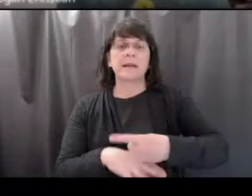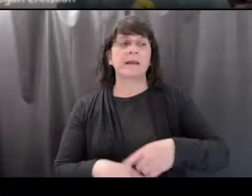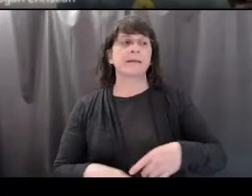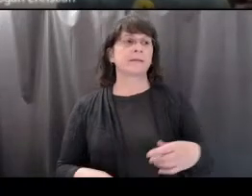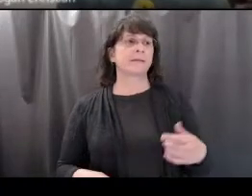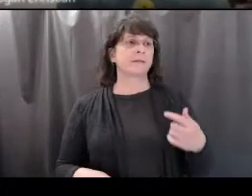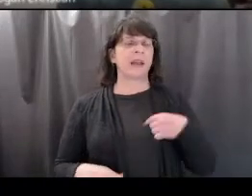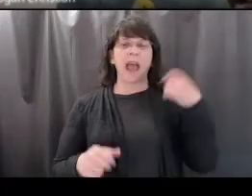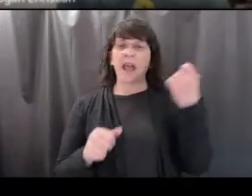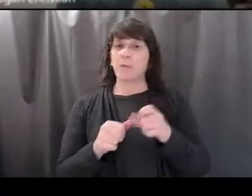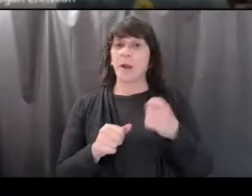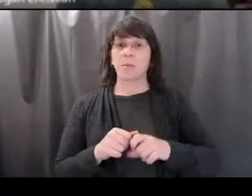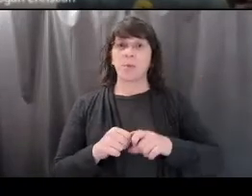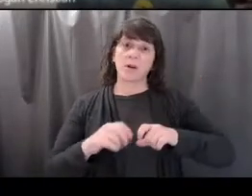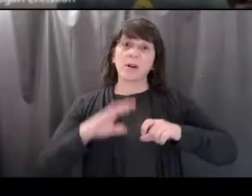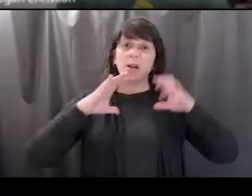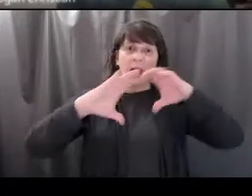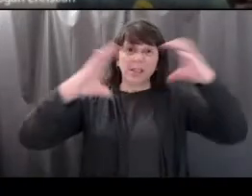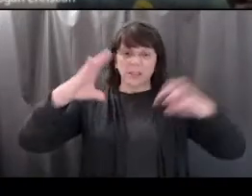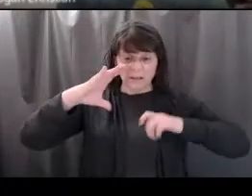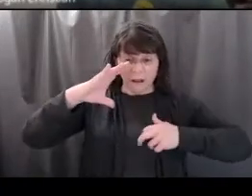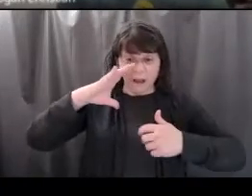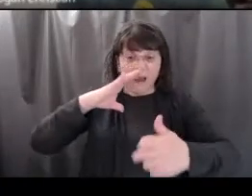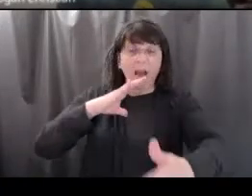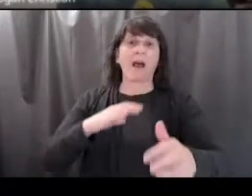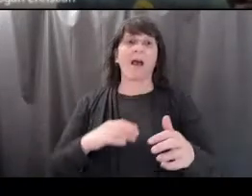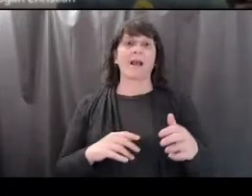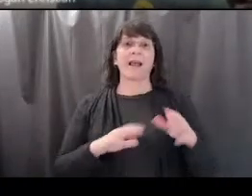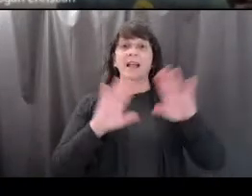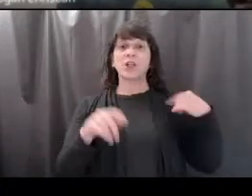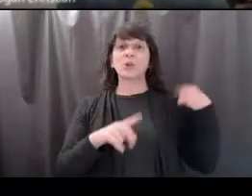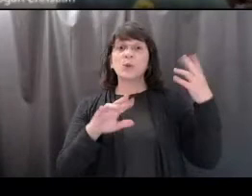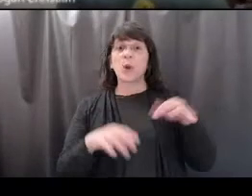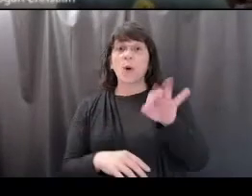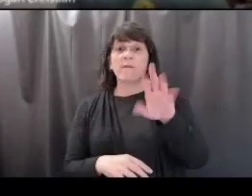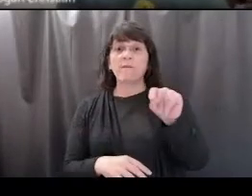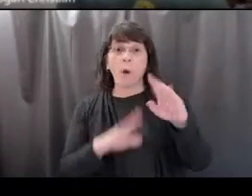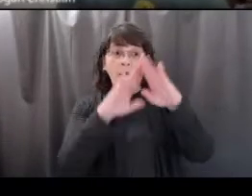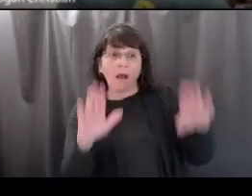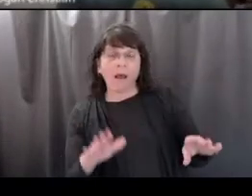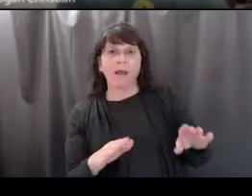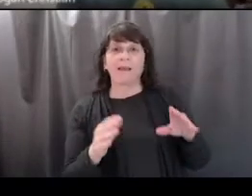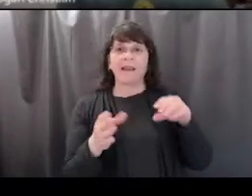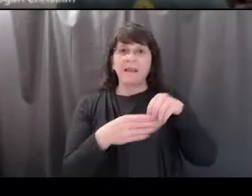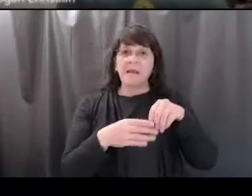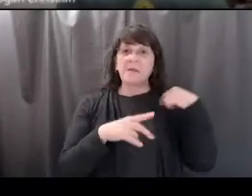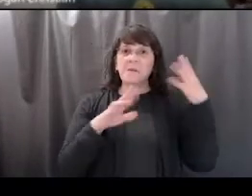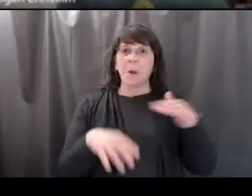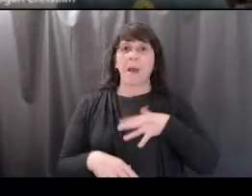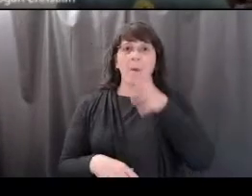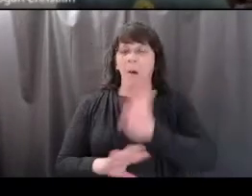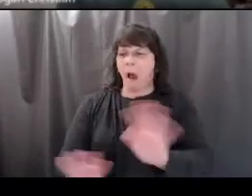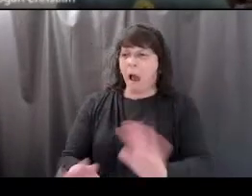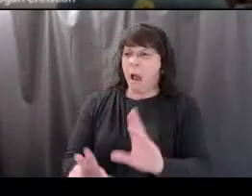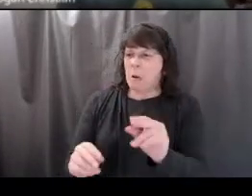I remember digging tunnels and digging snow forts through the snow, and my mom telling me that it was dangerous to be in that